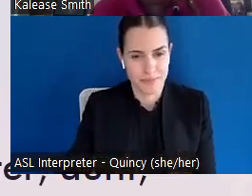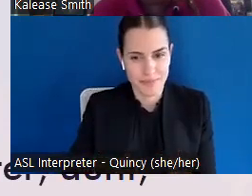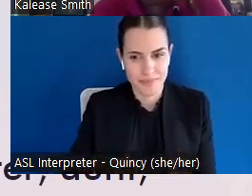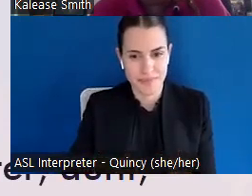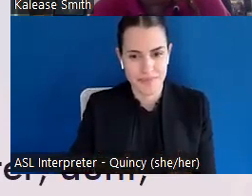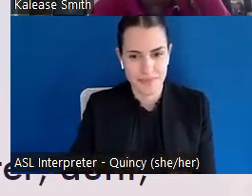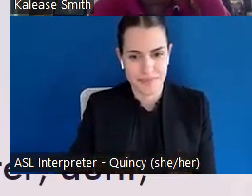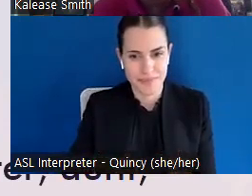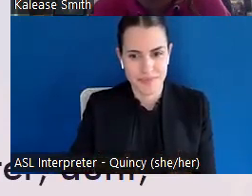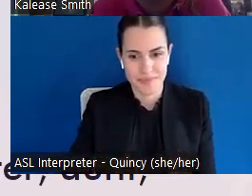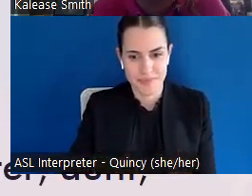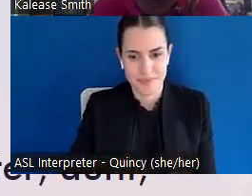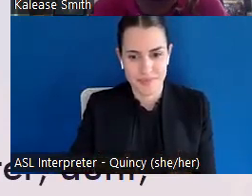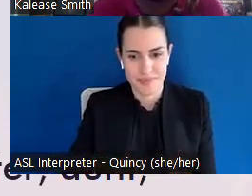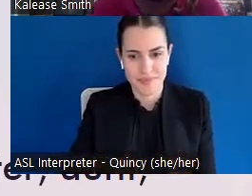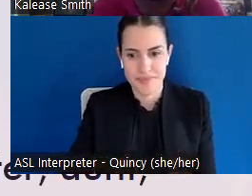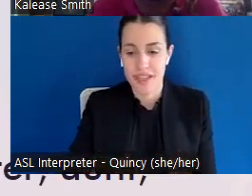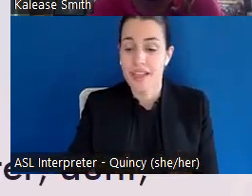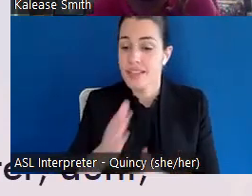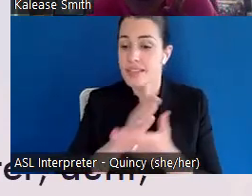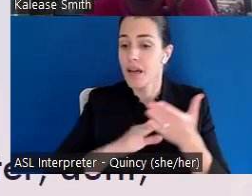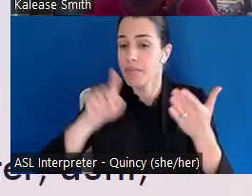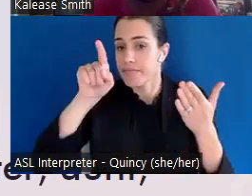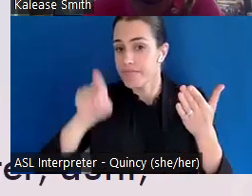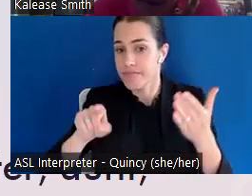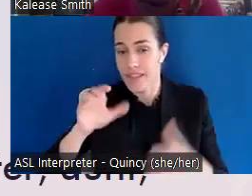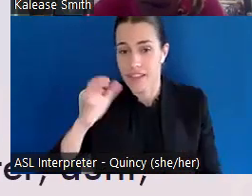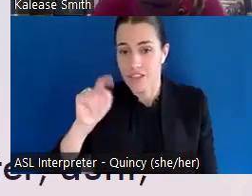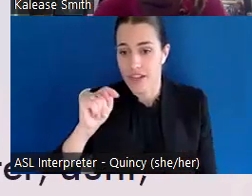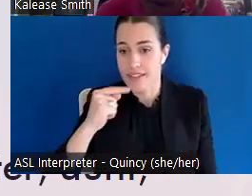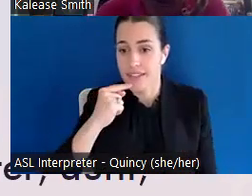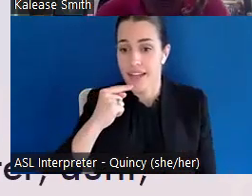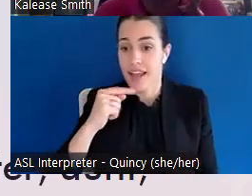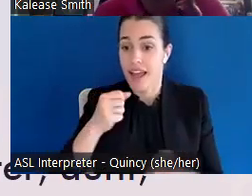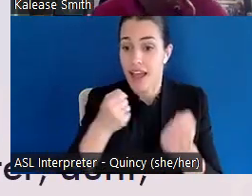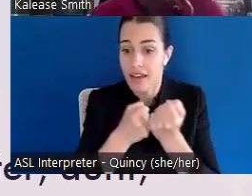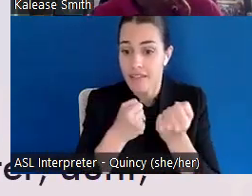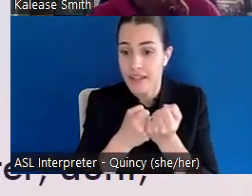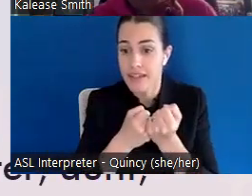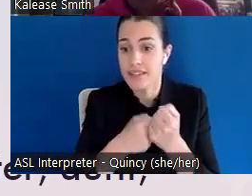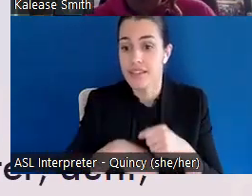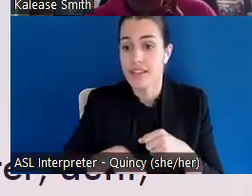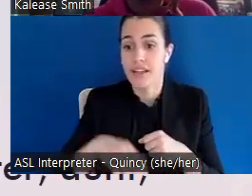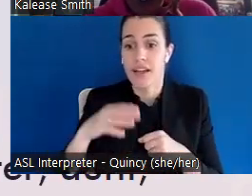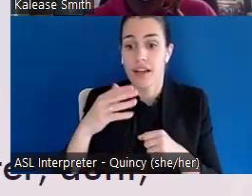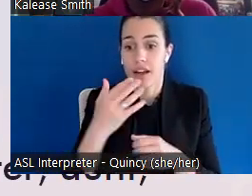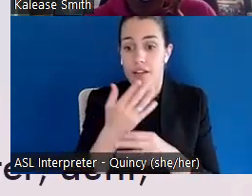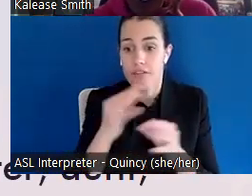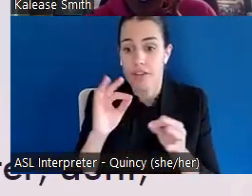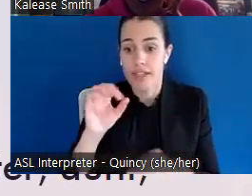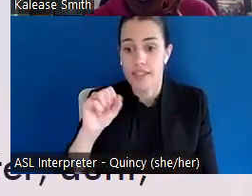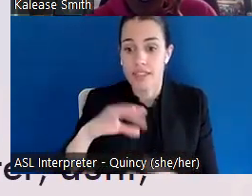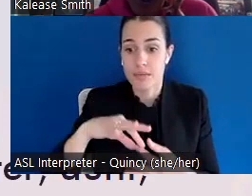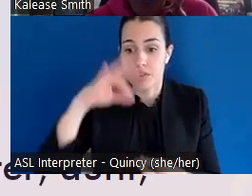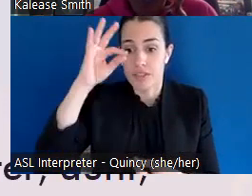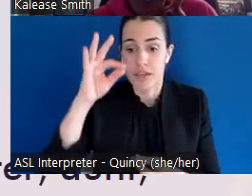Some folks in the chat also said advocate, free spirit, resource navigator, case manager, familial roles such as